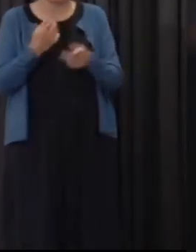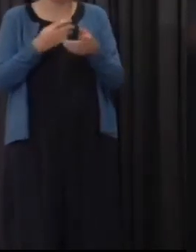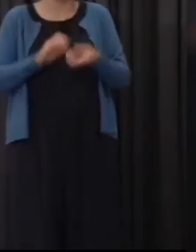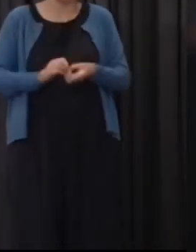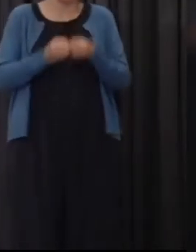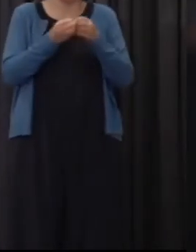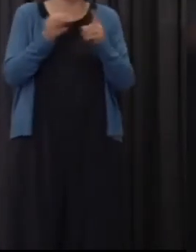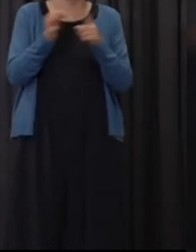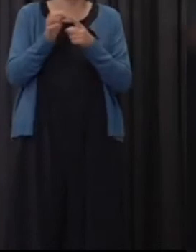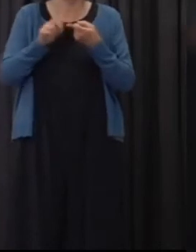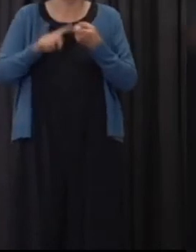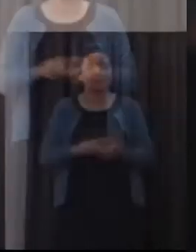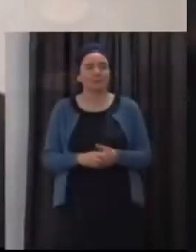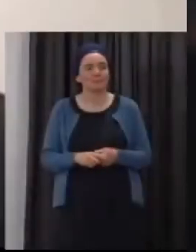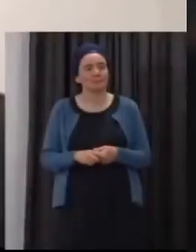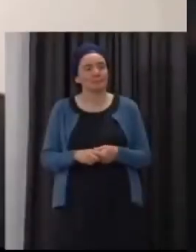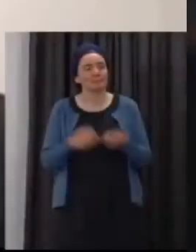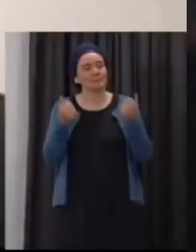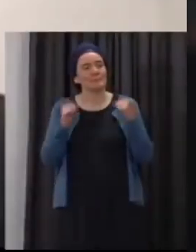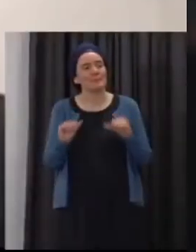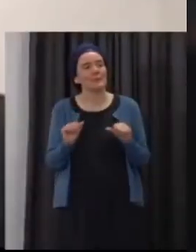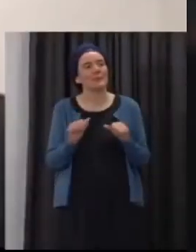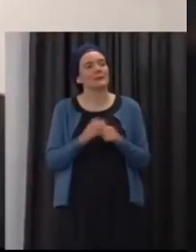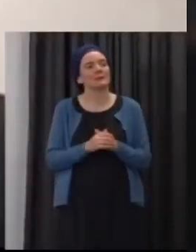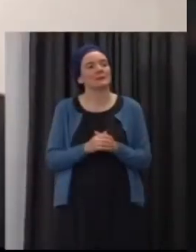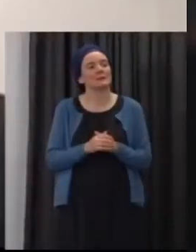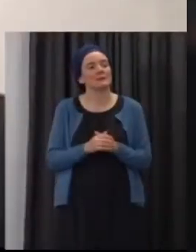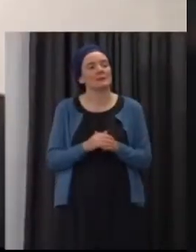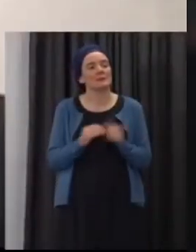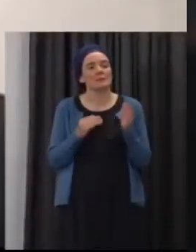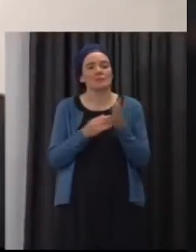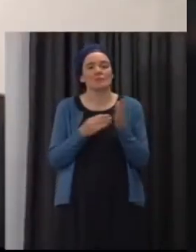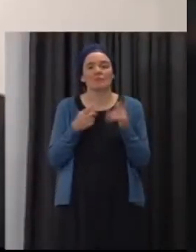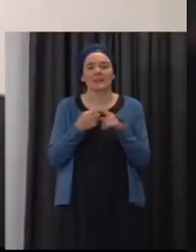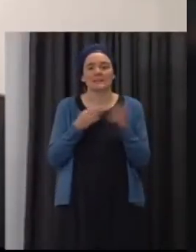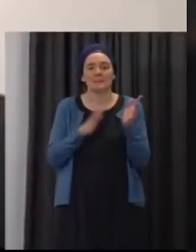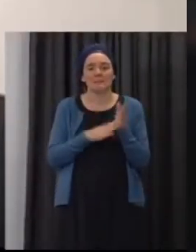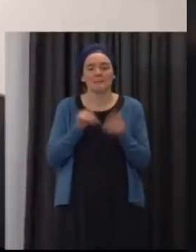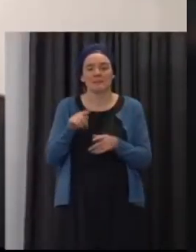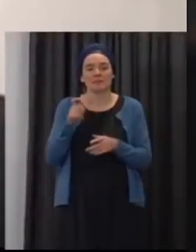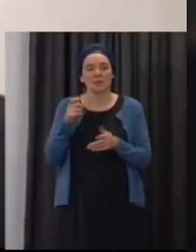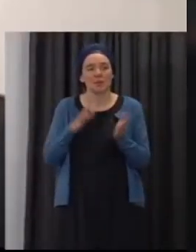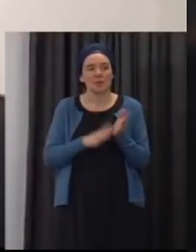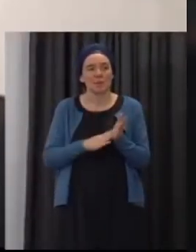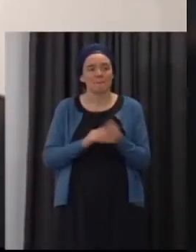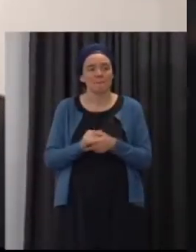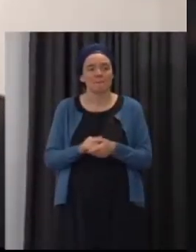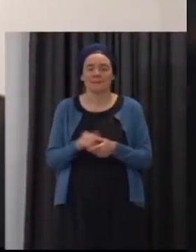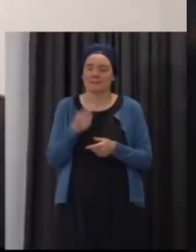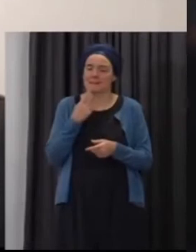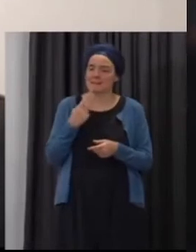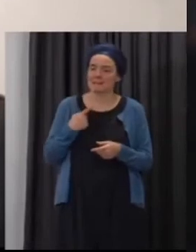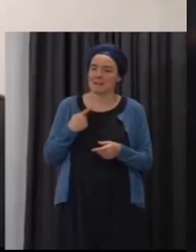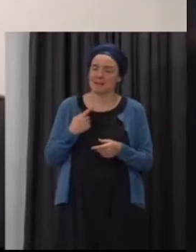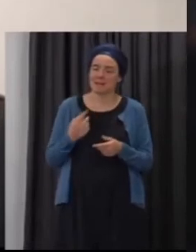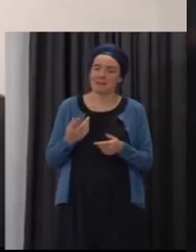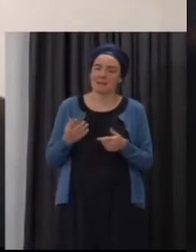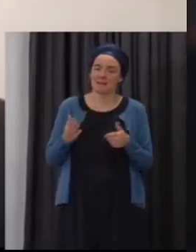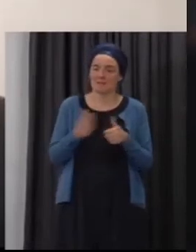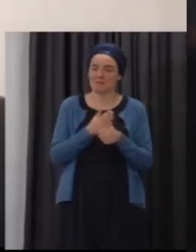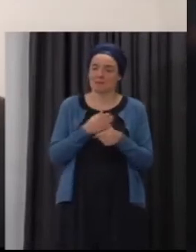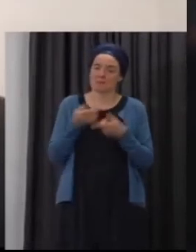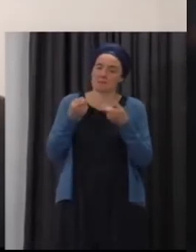Wrexham.com. Good afternoon. Yesterday, the First Minister said that we might just be reaching the peak in North Wales and that peak has passed further